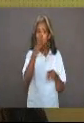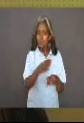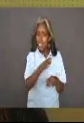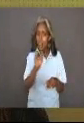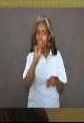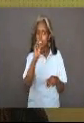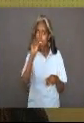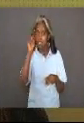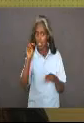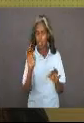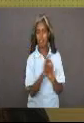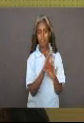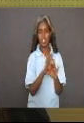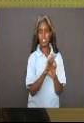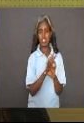sine function.